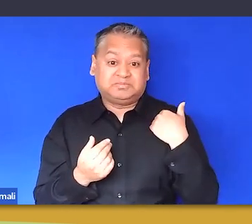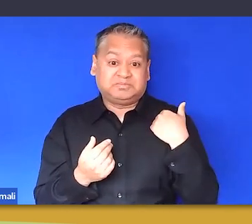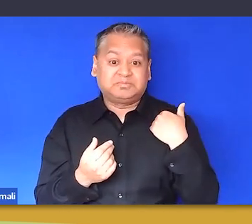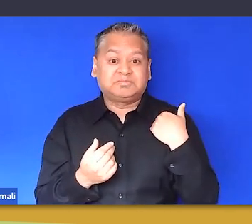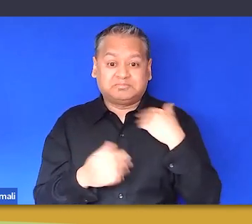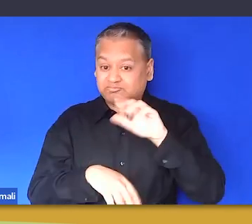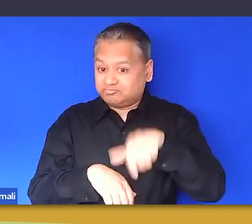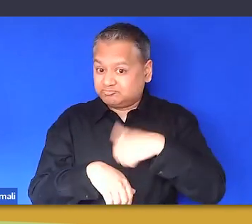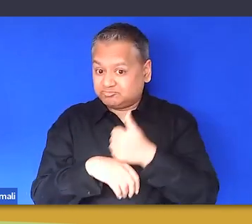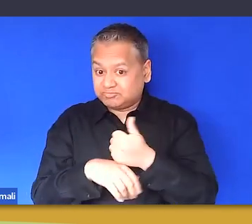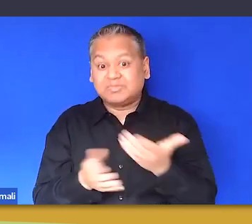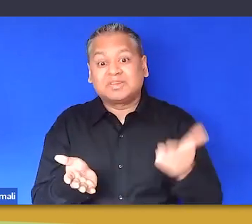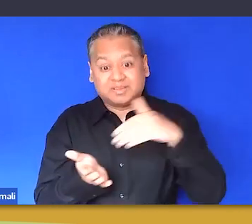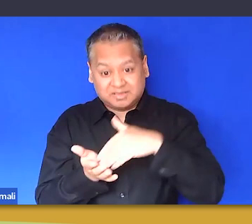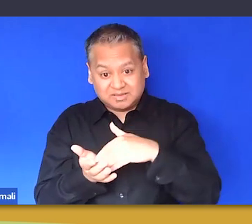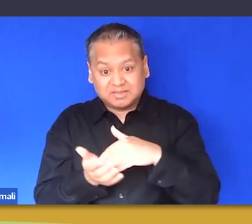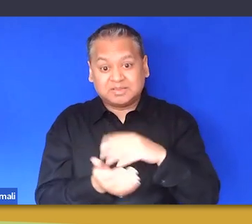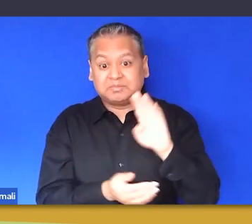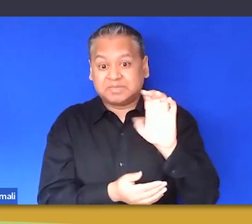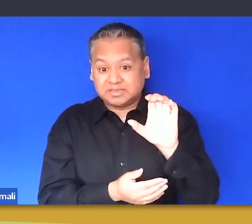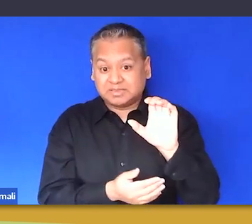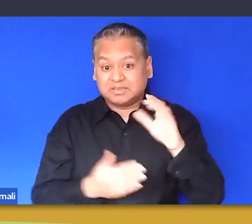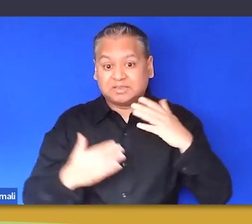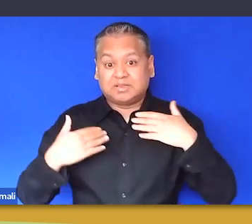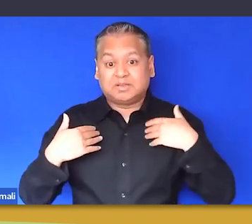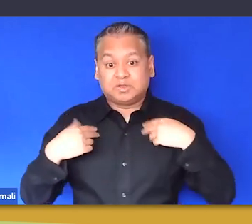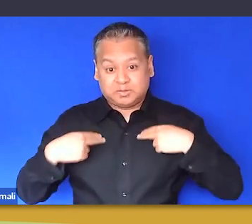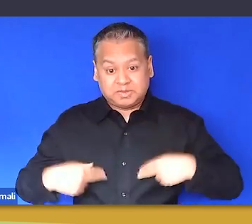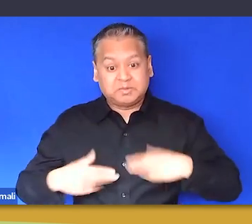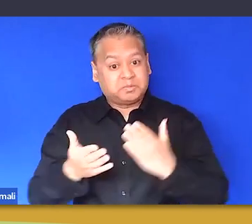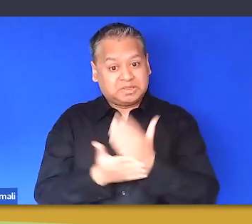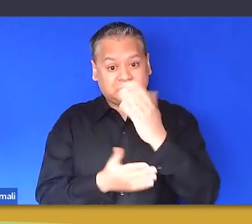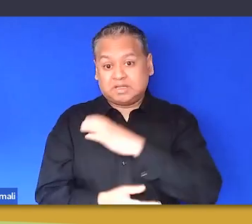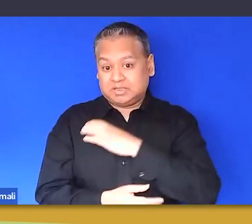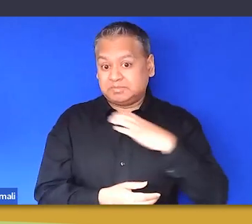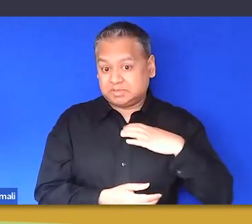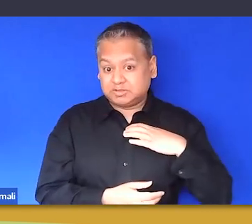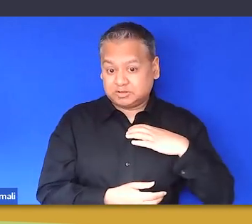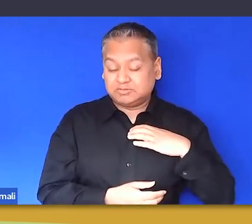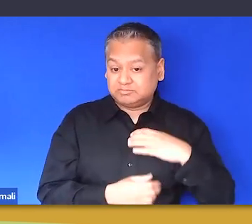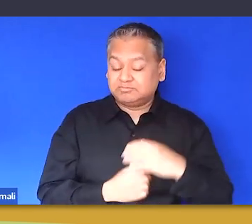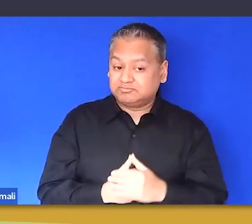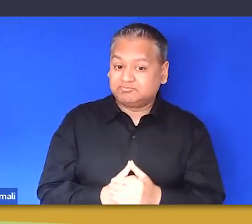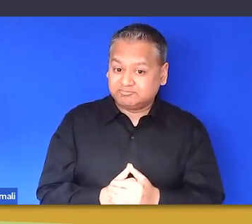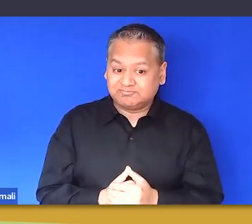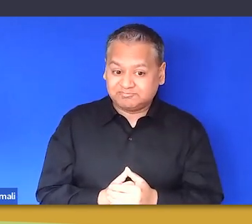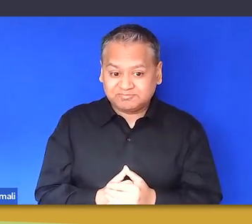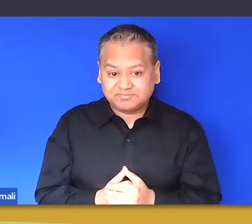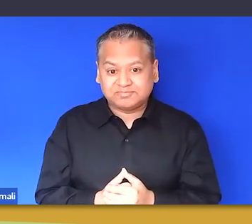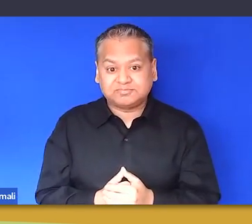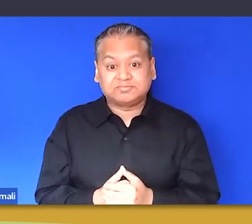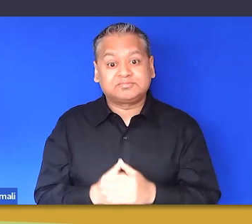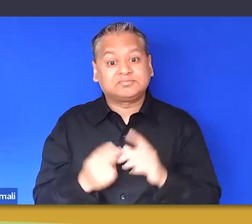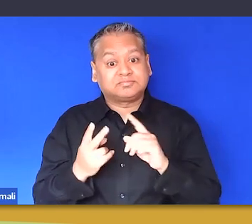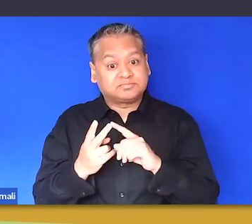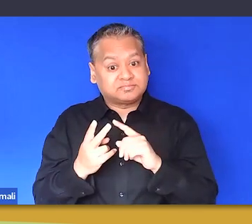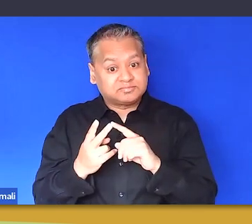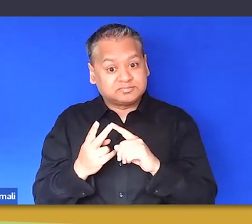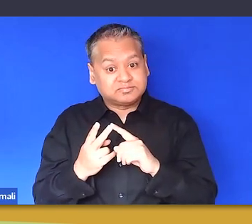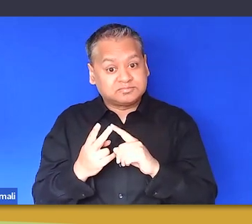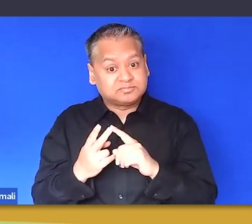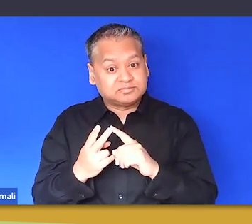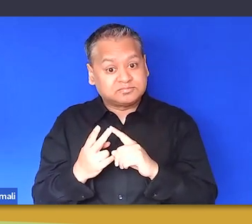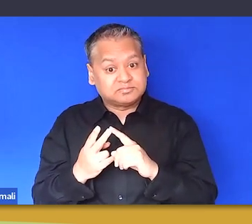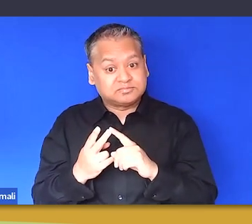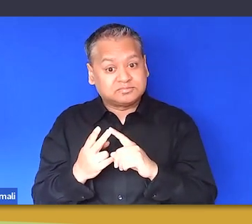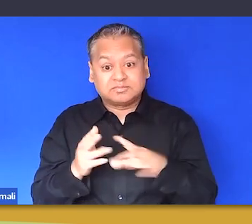a provincial anti-racism network that is now operating in over 40 communities. Soon, Indigenous-focused coursework will be a requirement